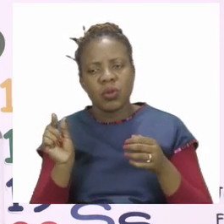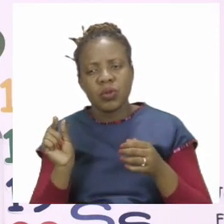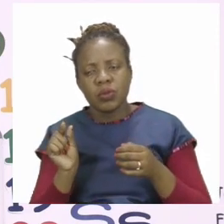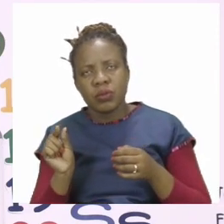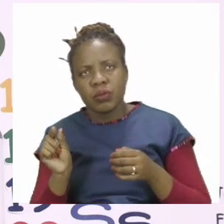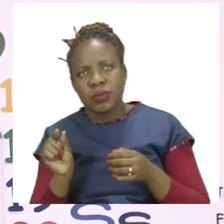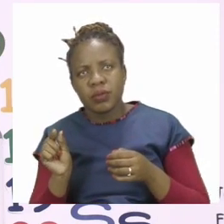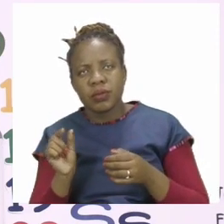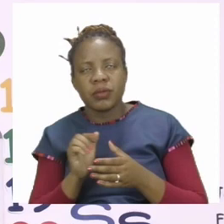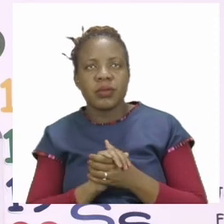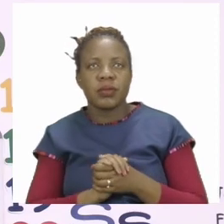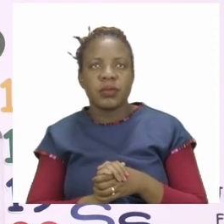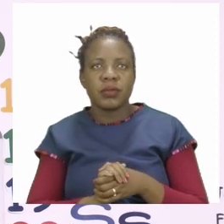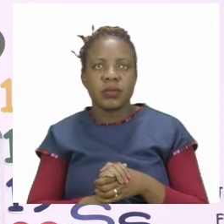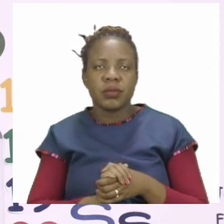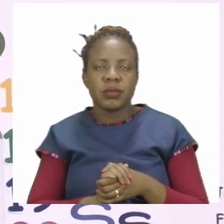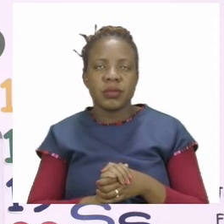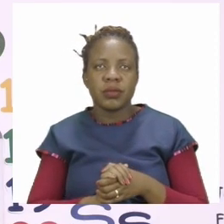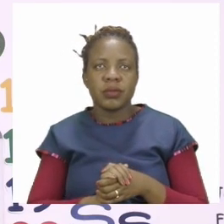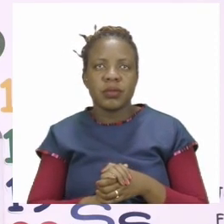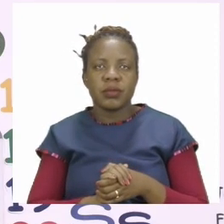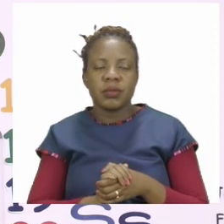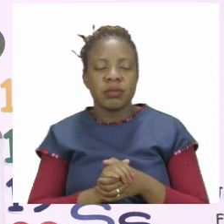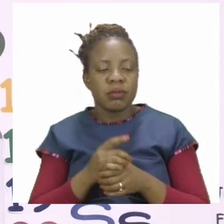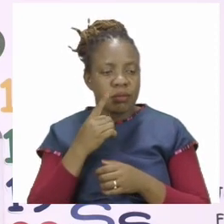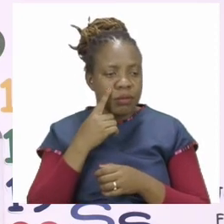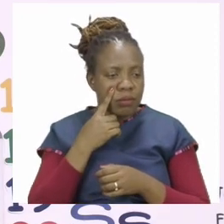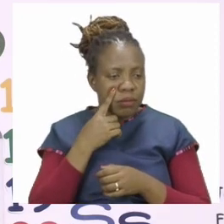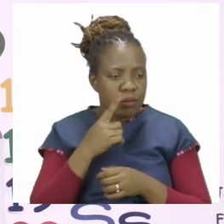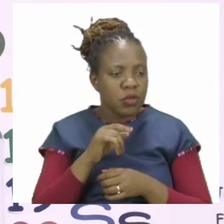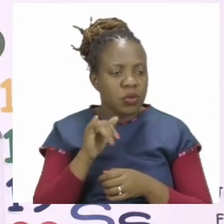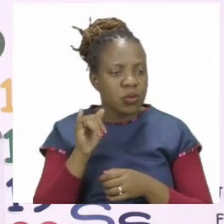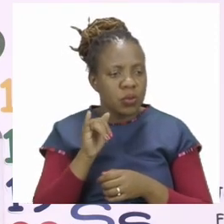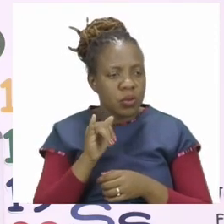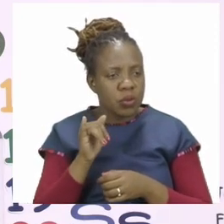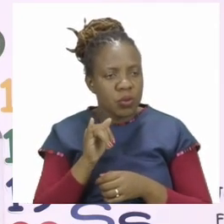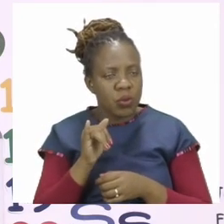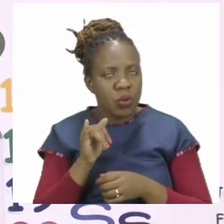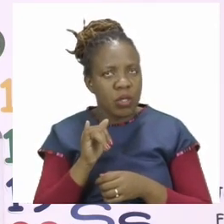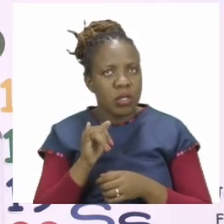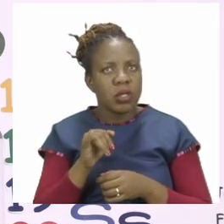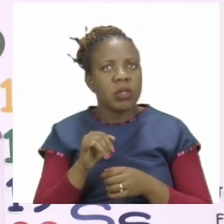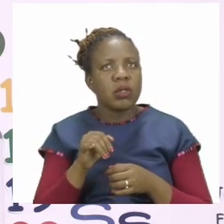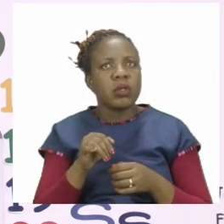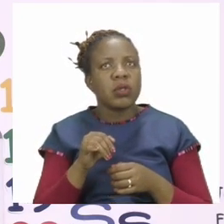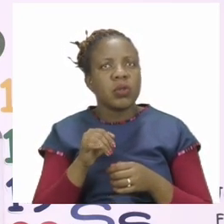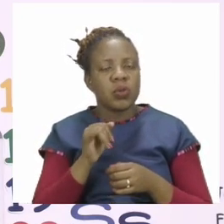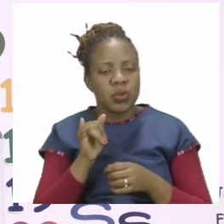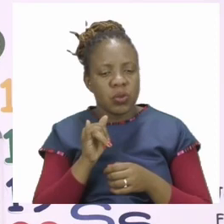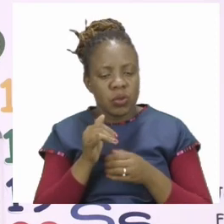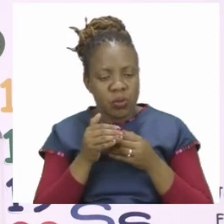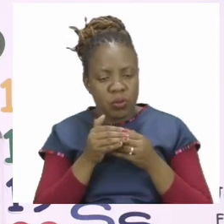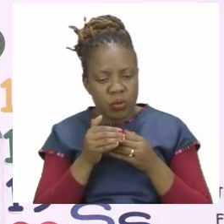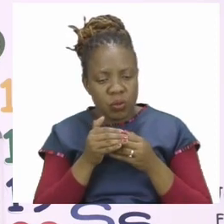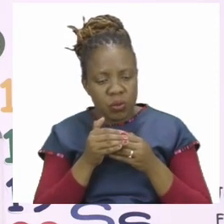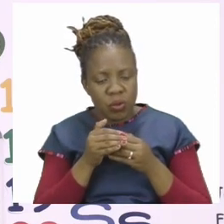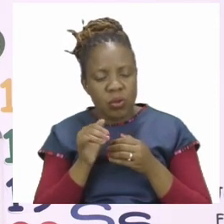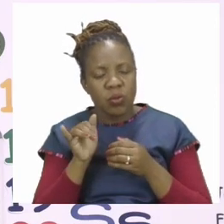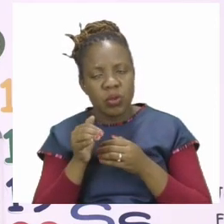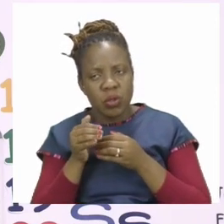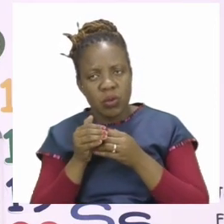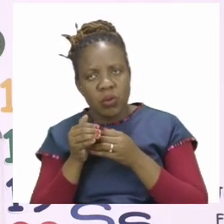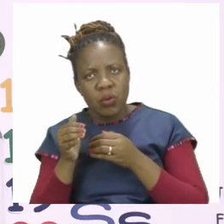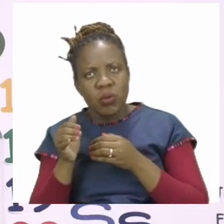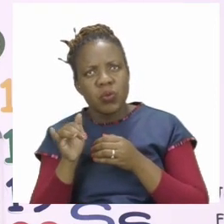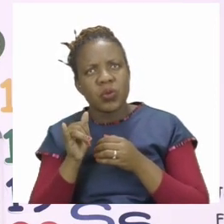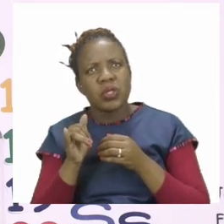than. And then by identifying or by looking at which one is closer, which one is further,